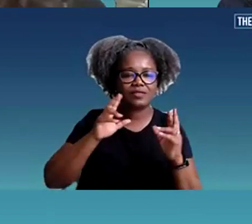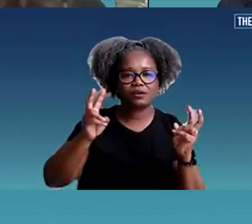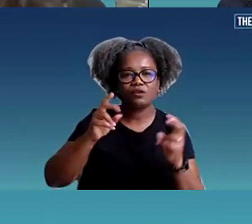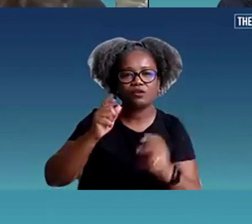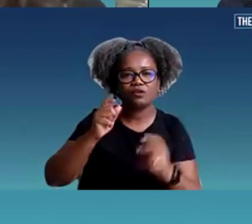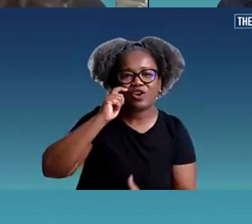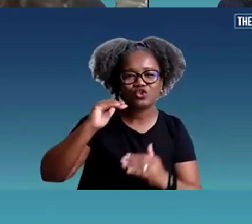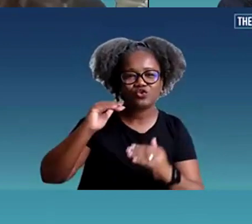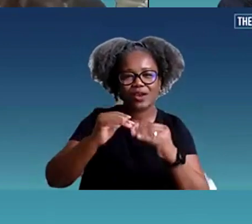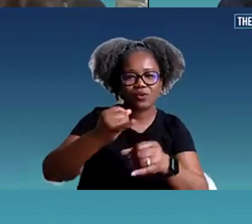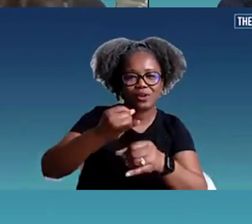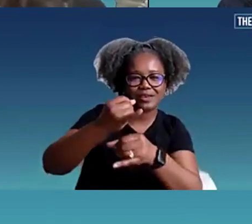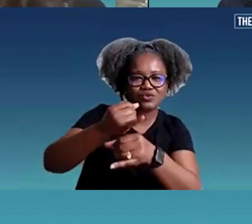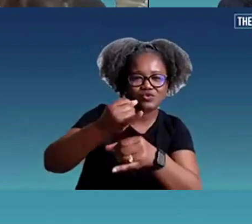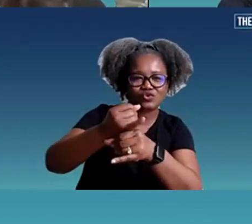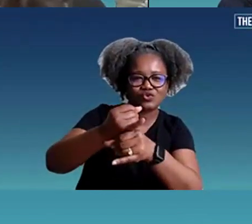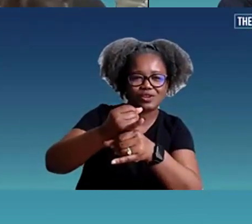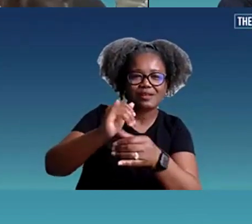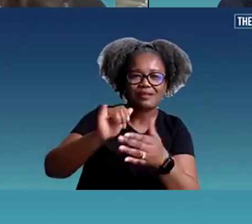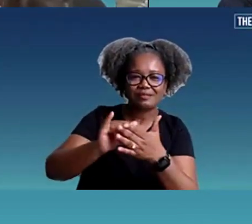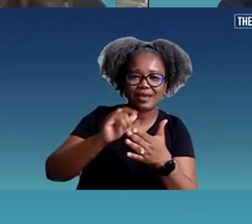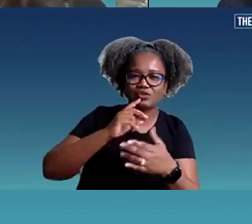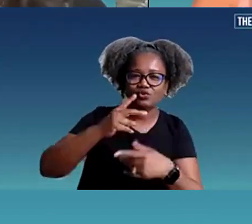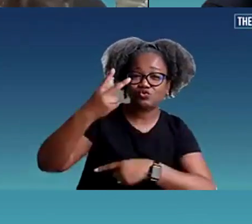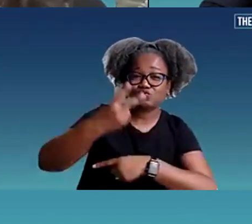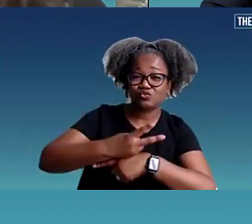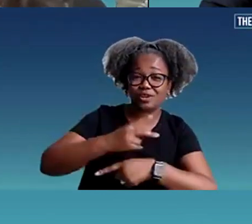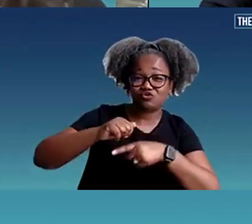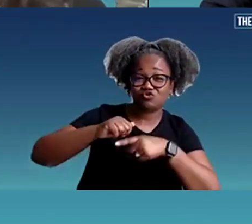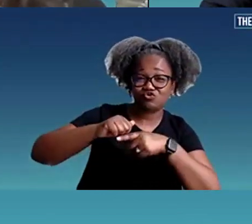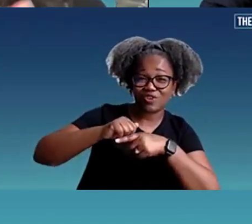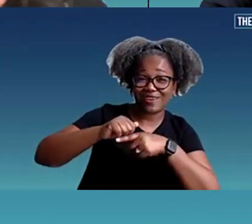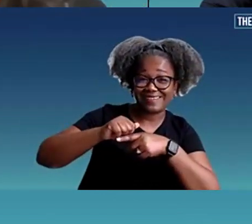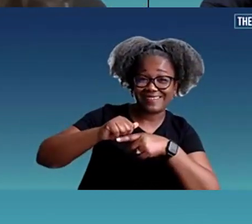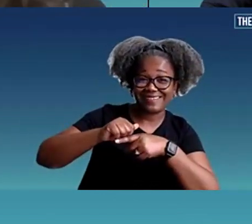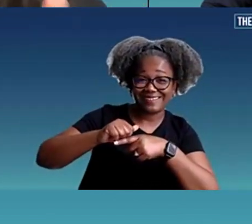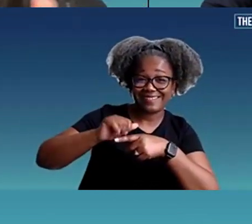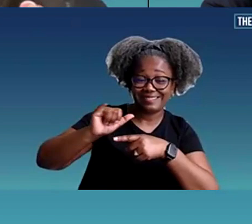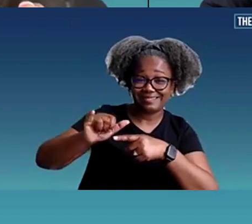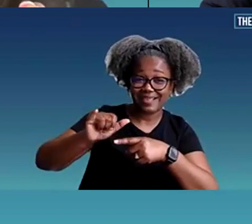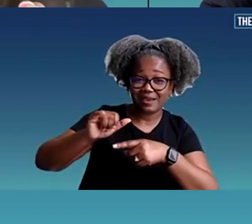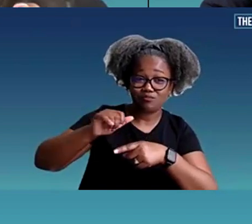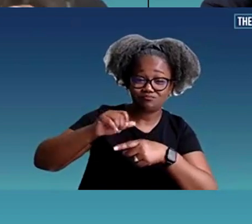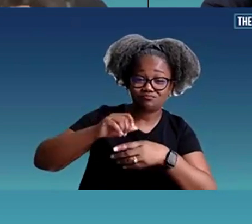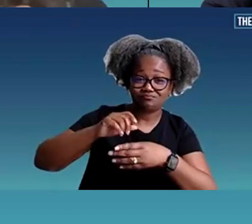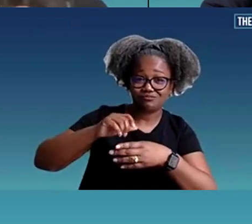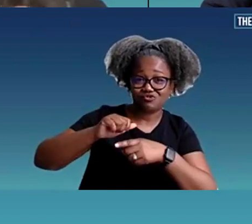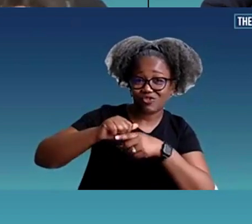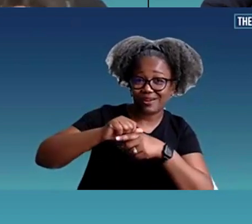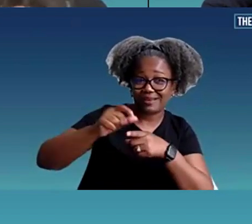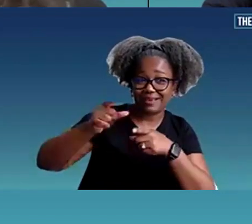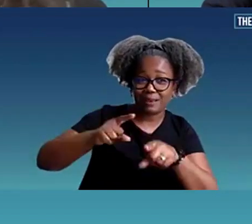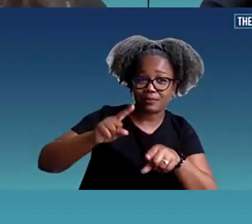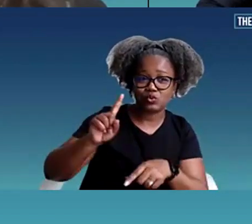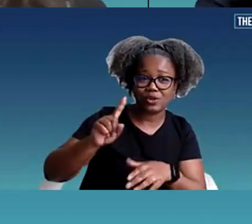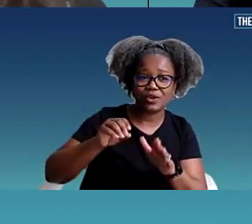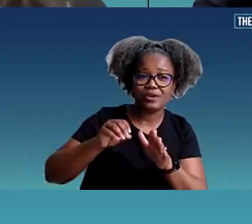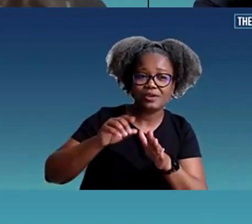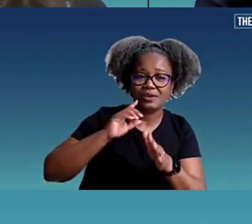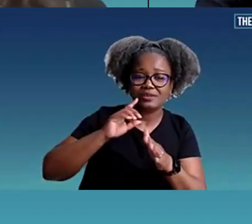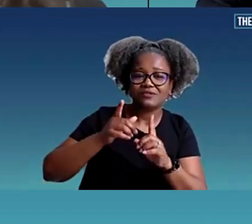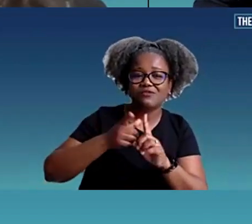People's Institute for Survival and Beyond, based in New Orleans, so that we understand and are using the same definitions and common definitions